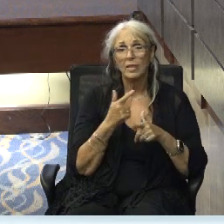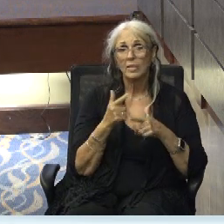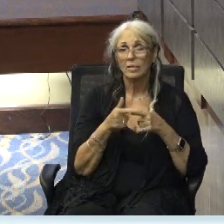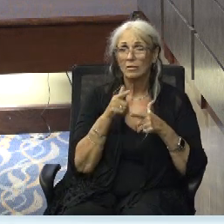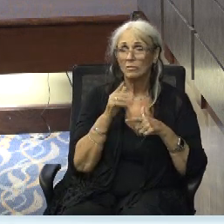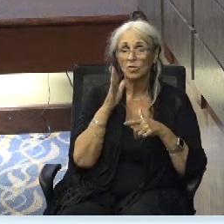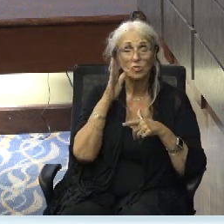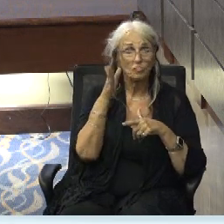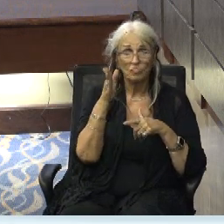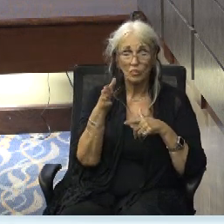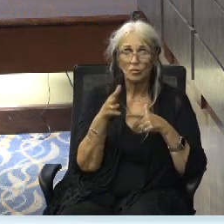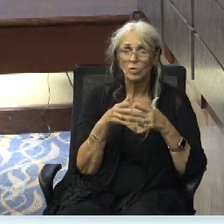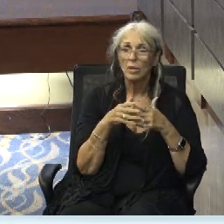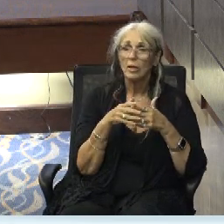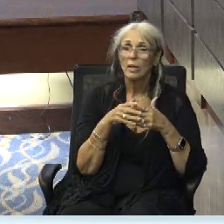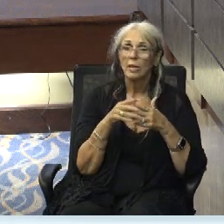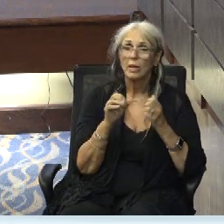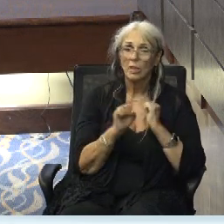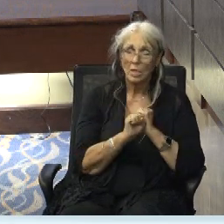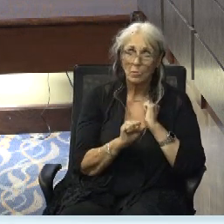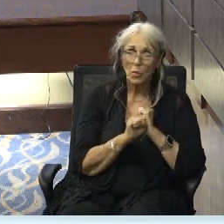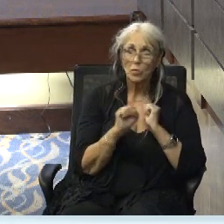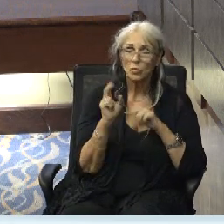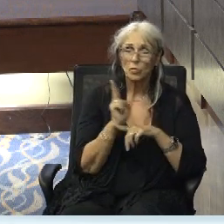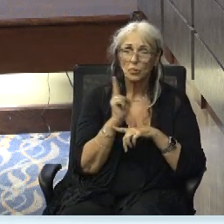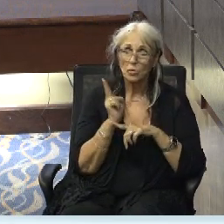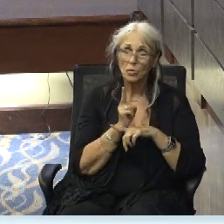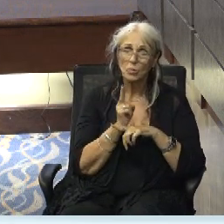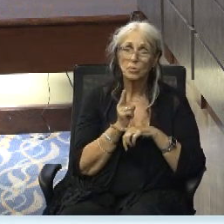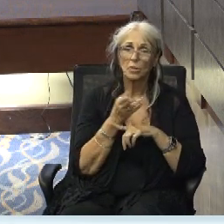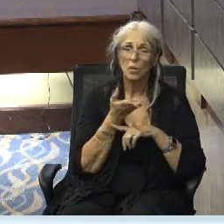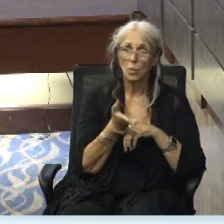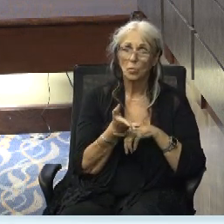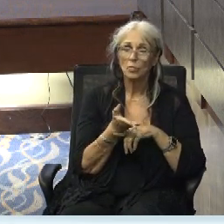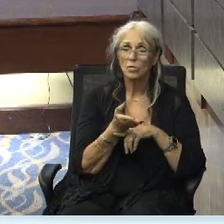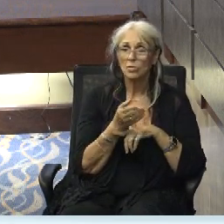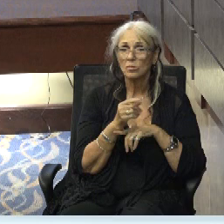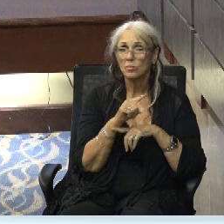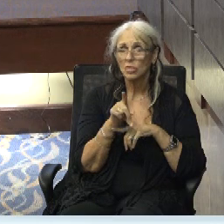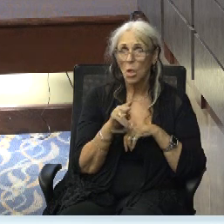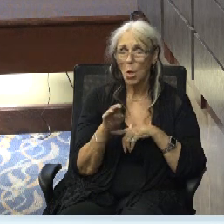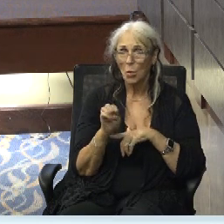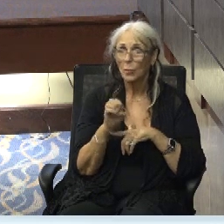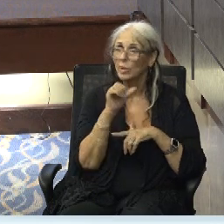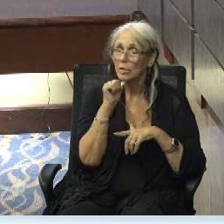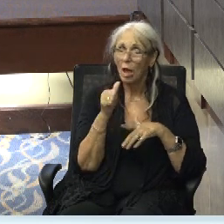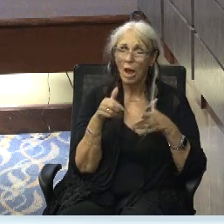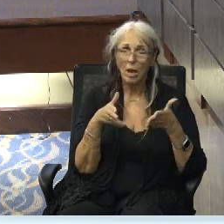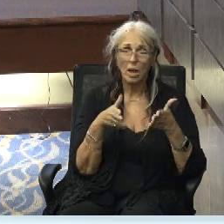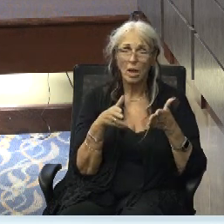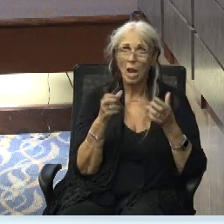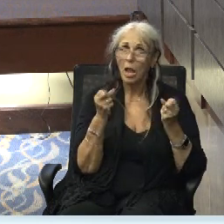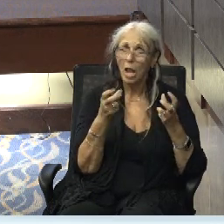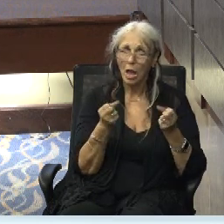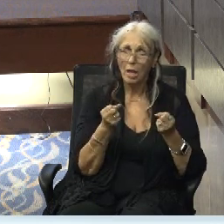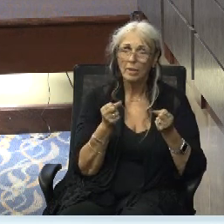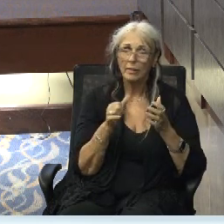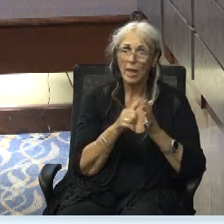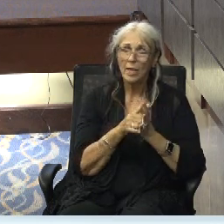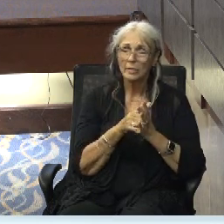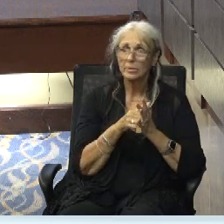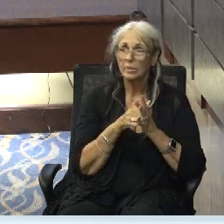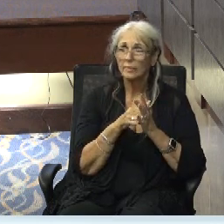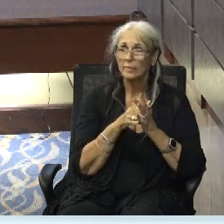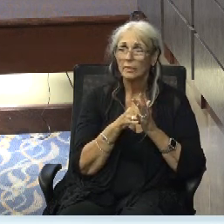would be created, and that commercial uses that are allowed in those two zoning districts but not allowed in C2 should be considered to be allowed by